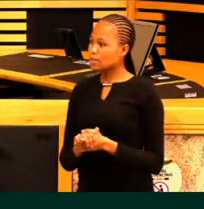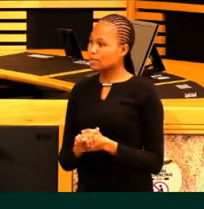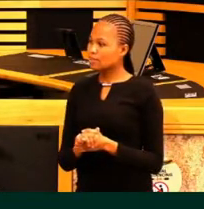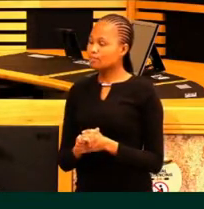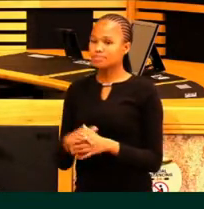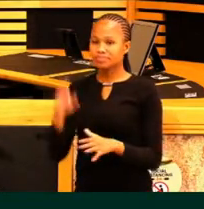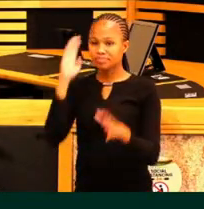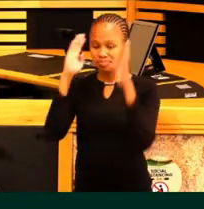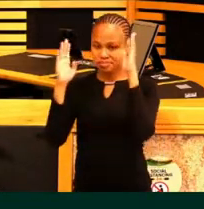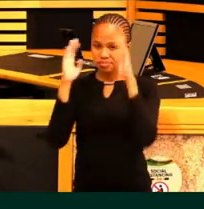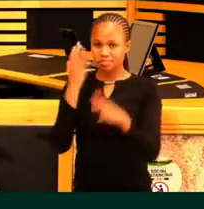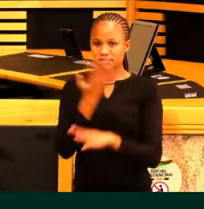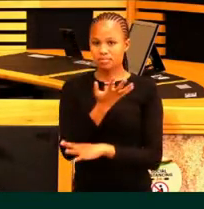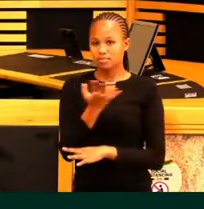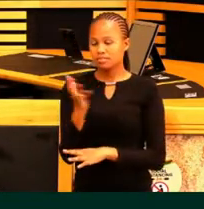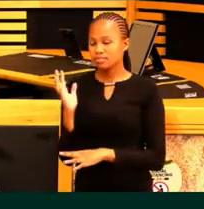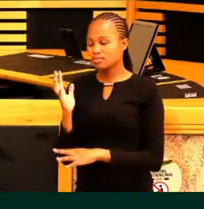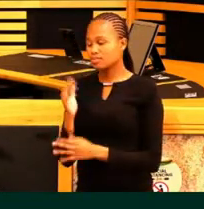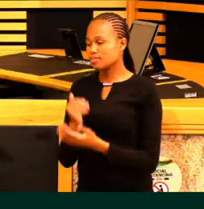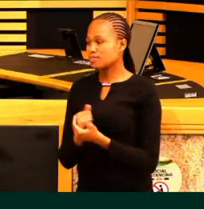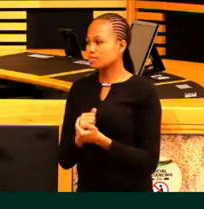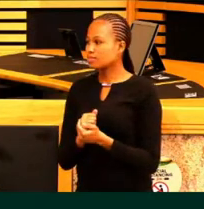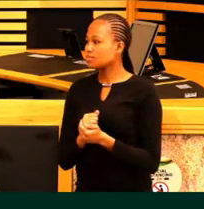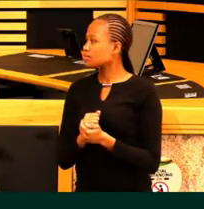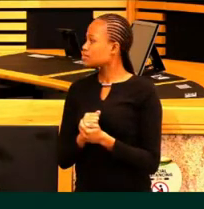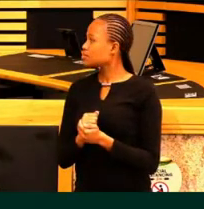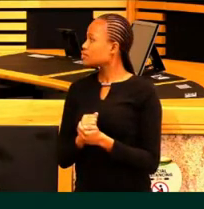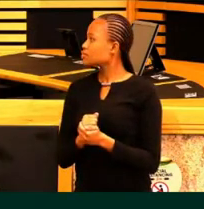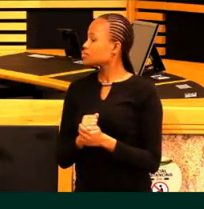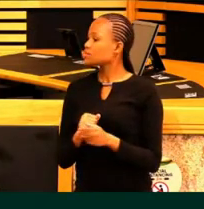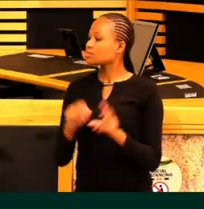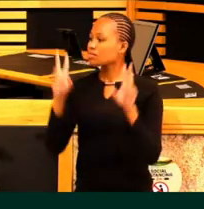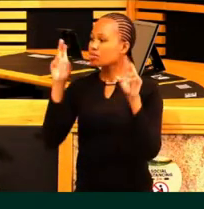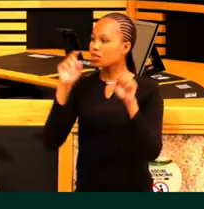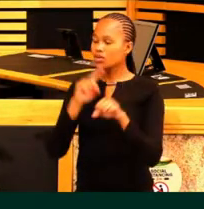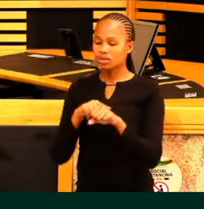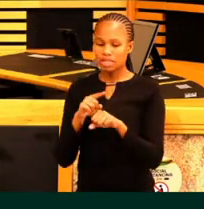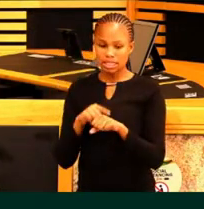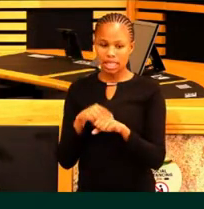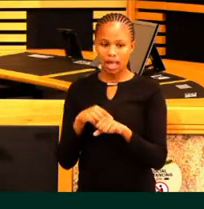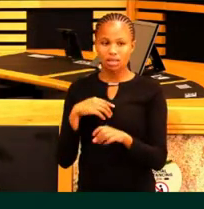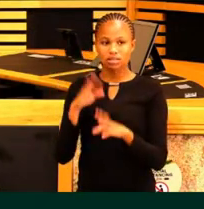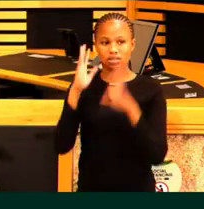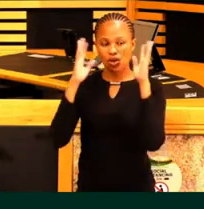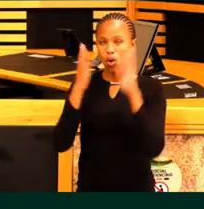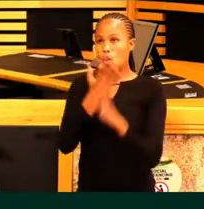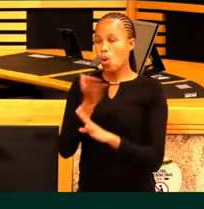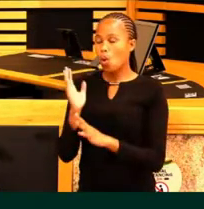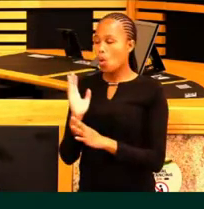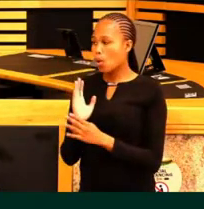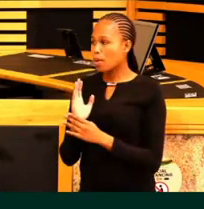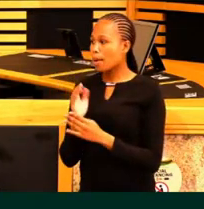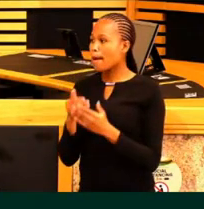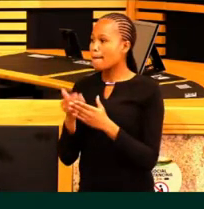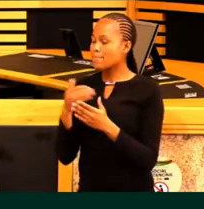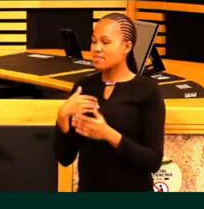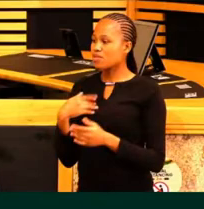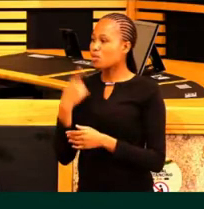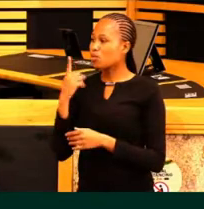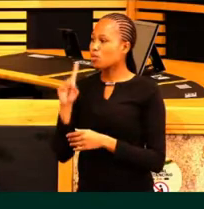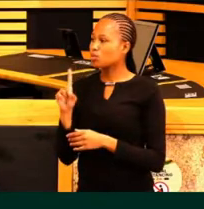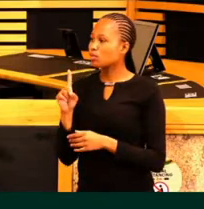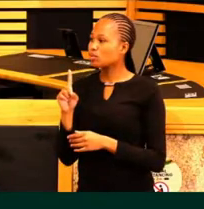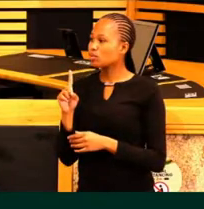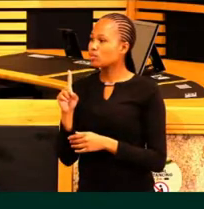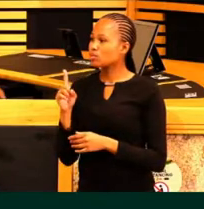greetings to the hearts at large uh for the purposes of time I will observe all protocols before I begin I would like to take